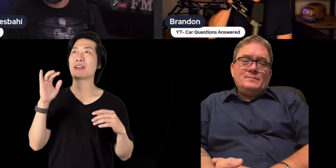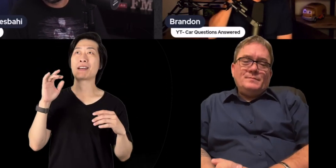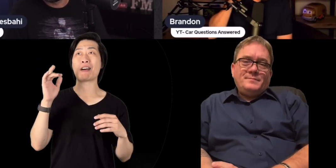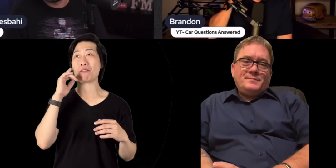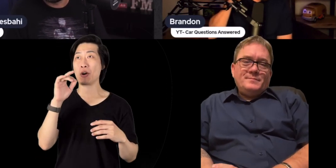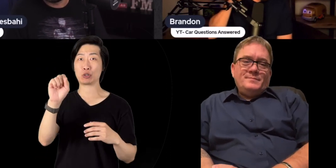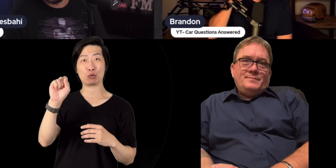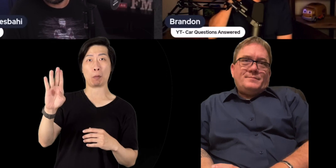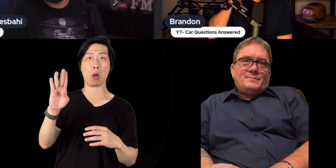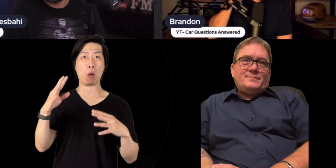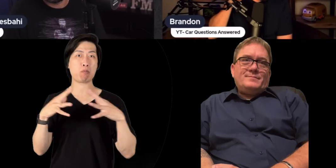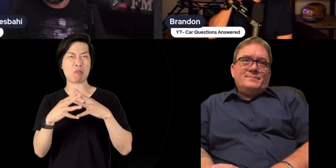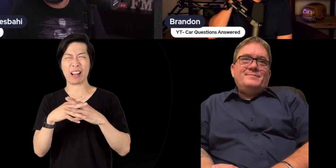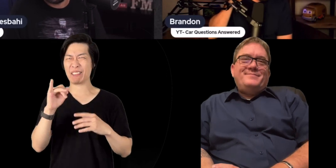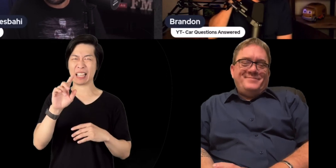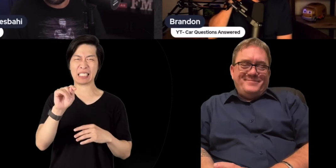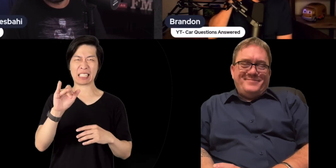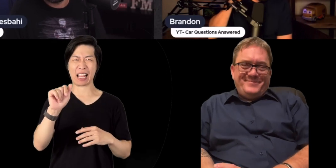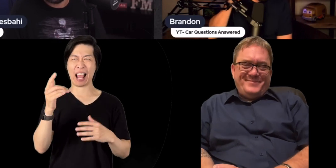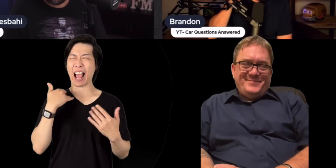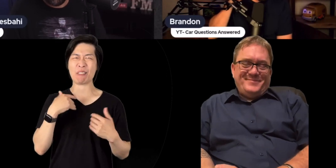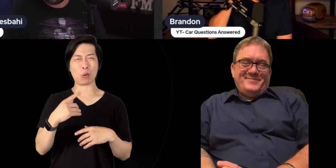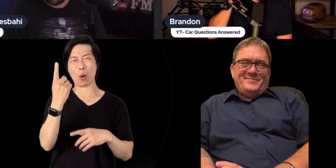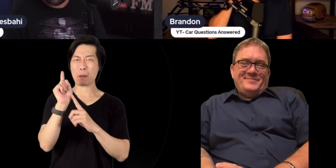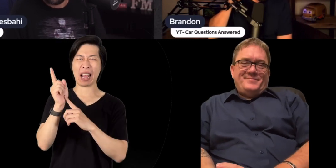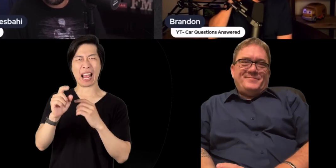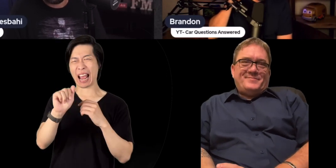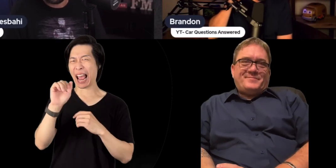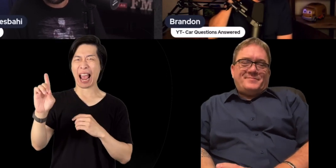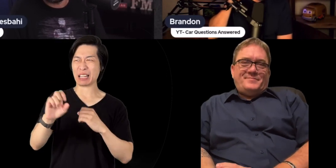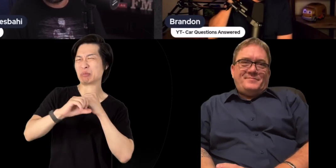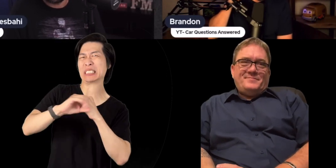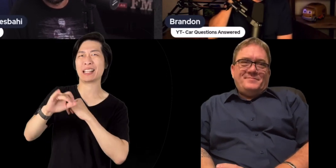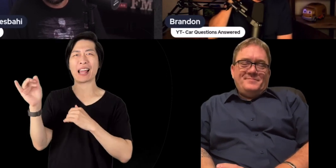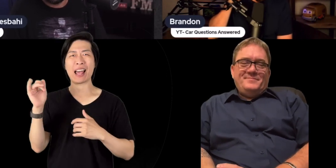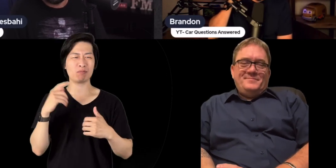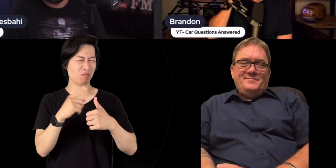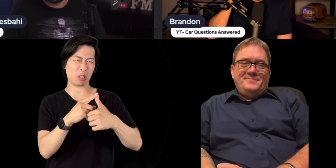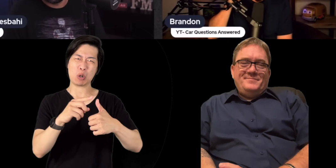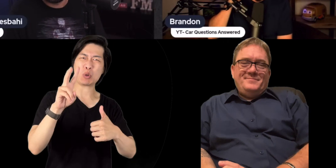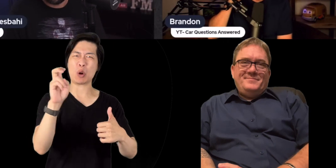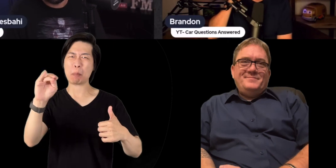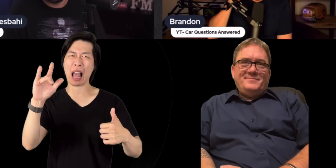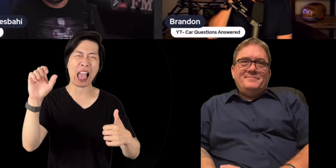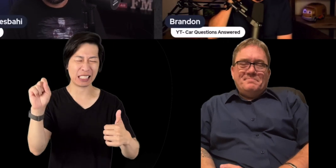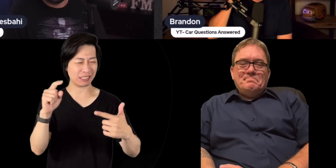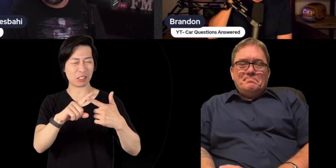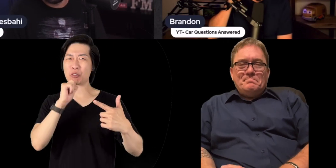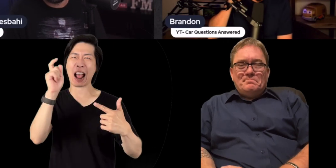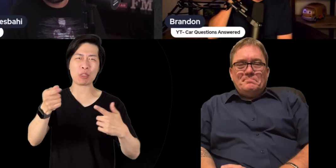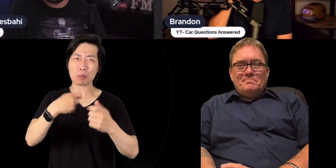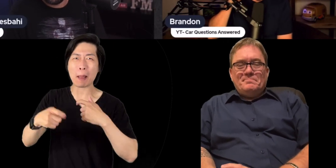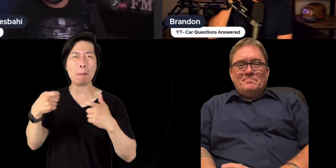for the freaking Super Bowl and they have this like 1 minute ad, just like squashing like the top three things, like, 200 miles, you